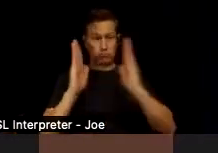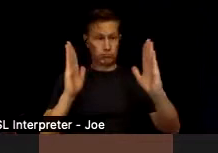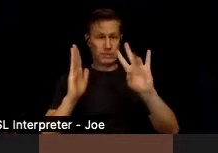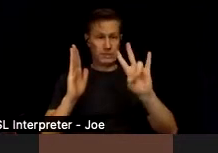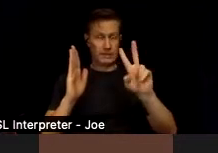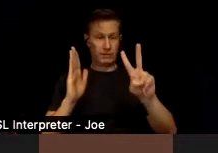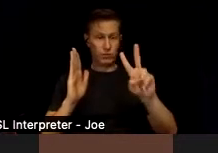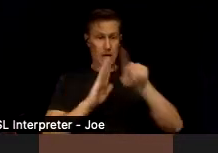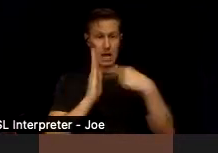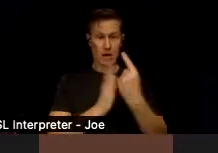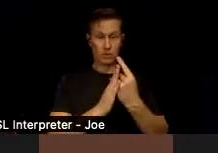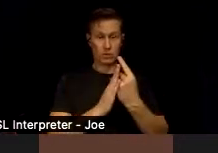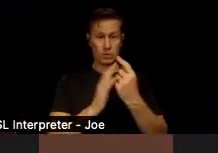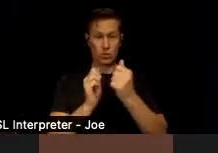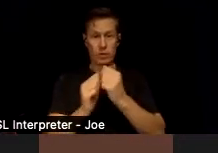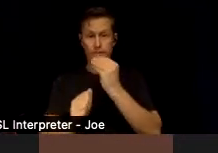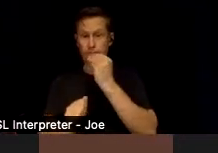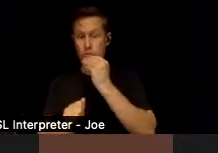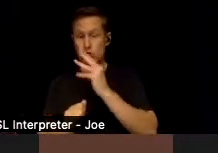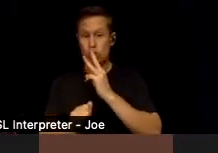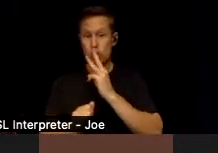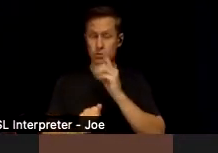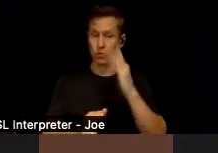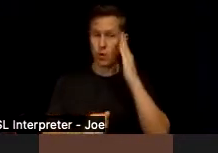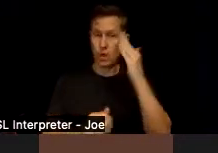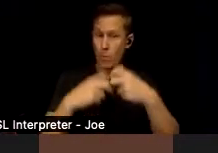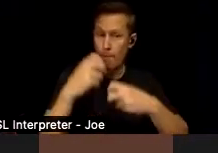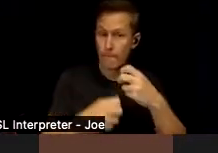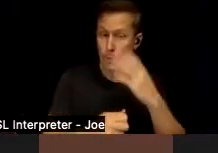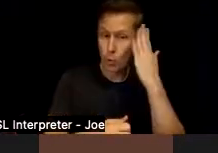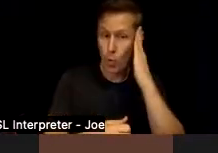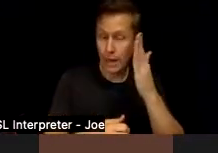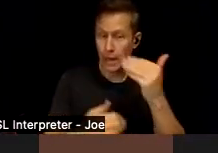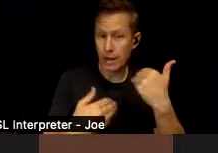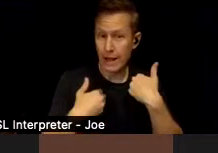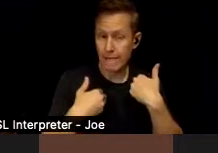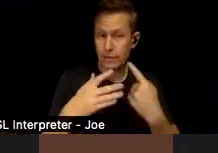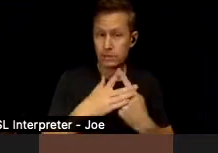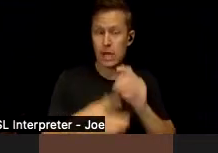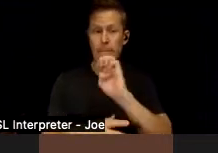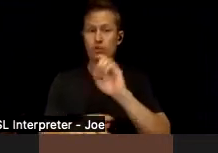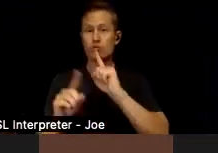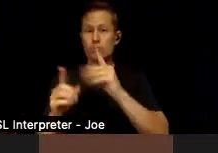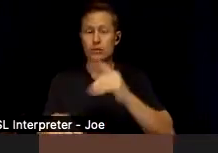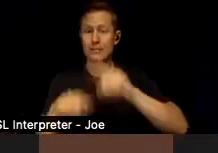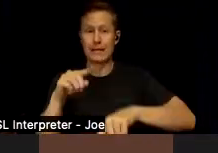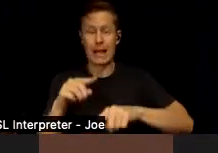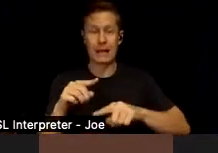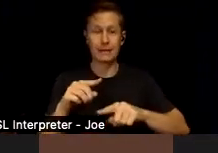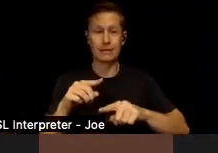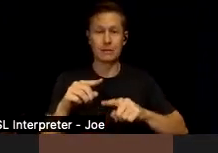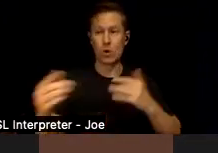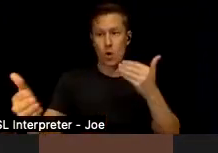and water, you're going to have a lot of problems. The emergency responders can't get to you quickly. When you take a look at how